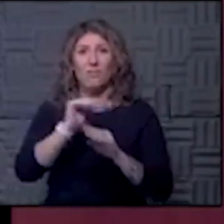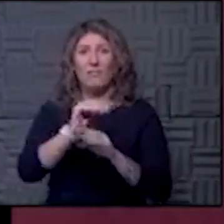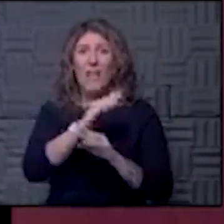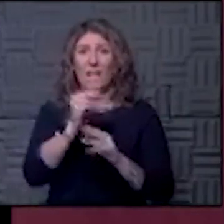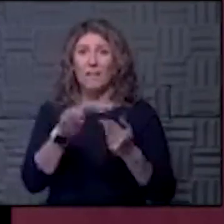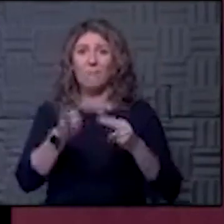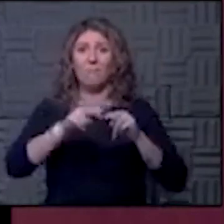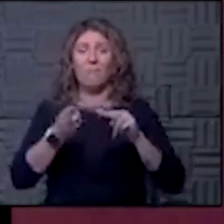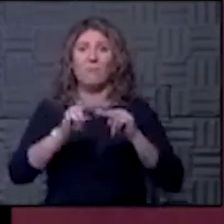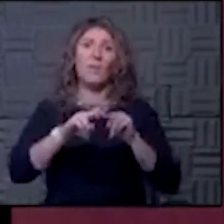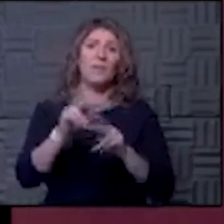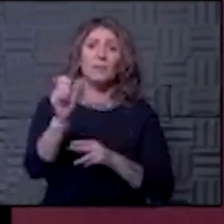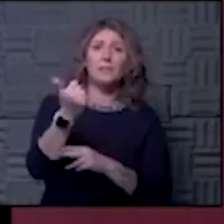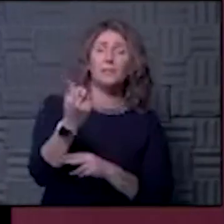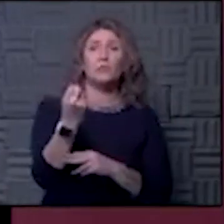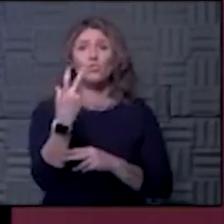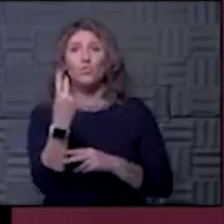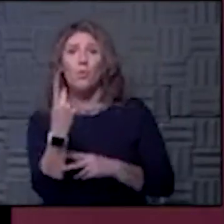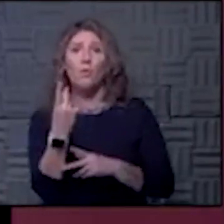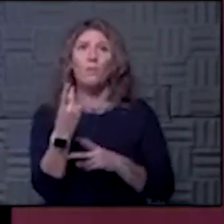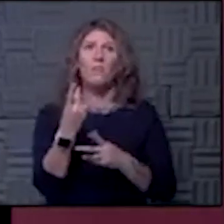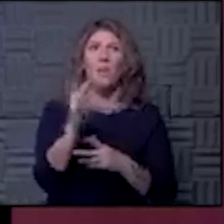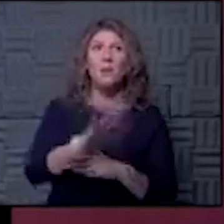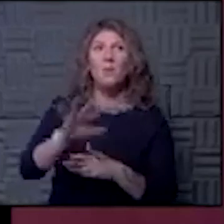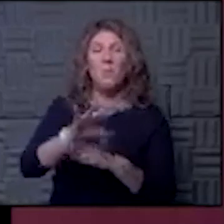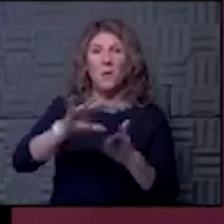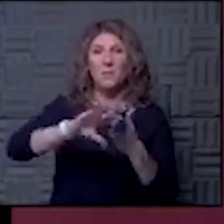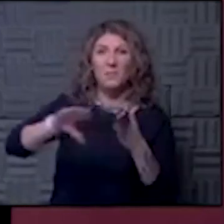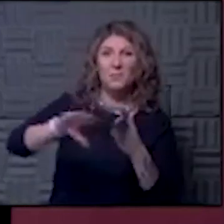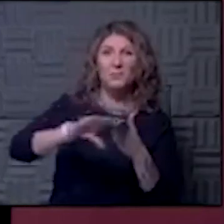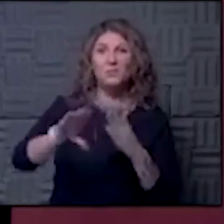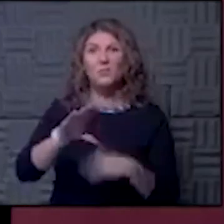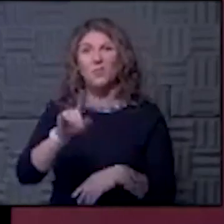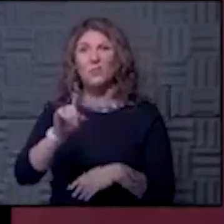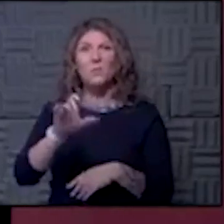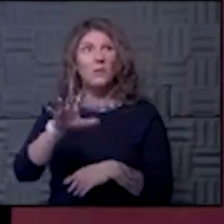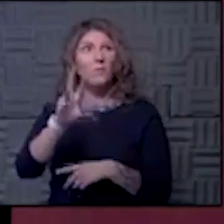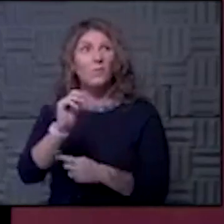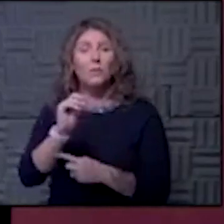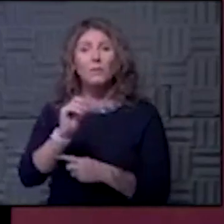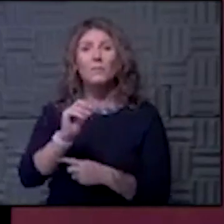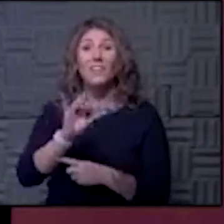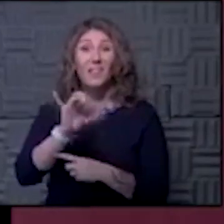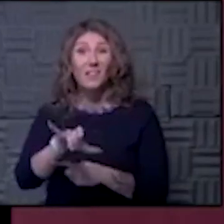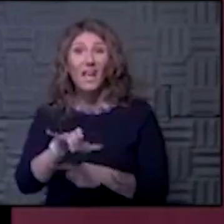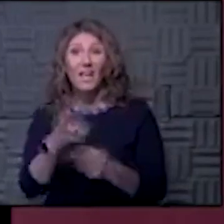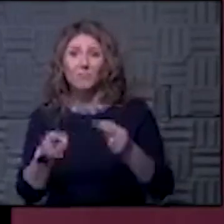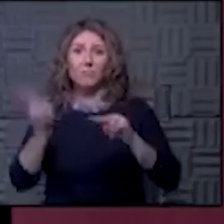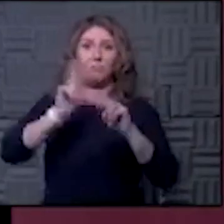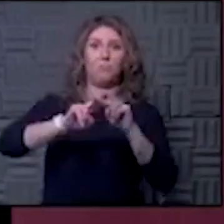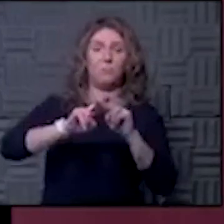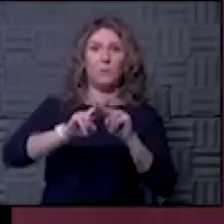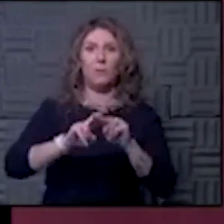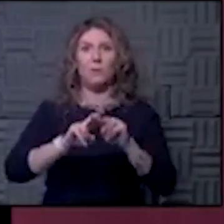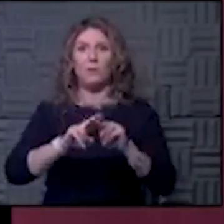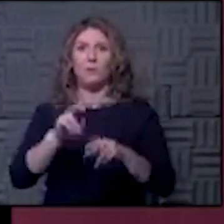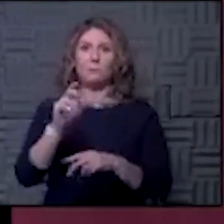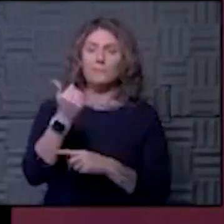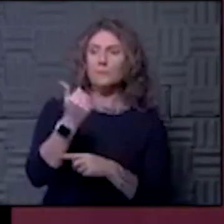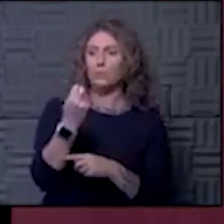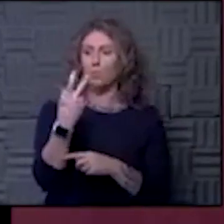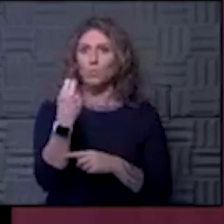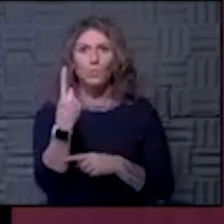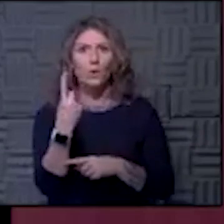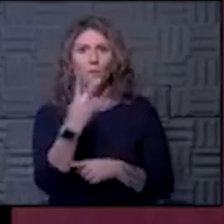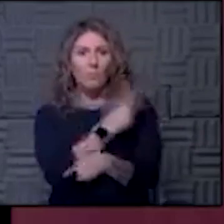12 COVID patients and not many COVID discharges. We're around 150, and that's a jump. We went up by 12 or 13 patients yesterday in total COVID